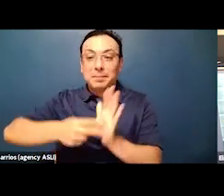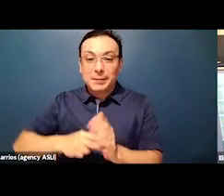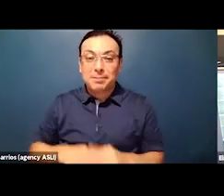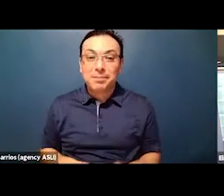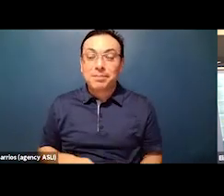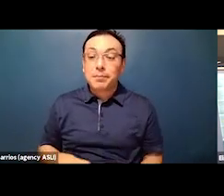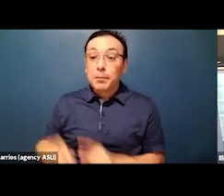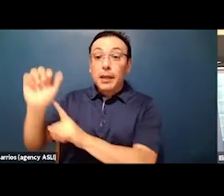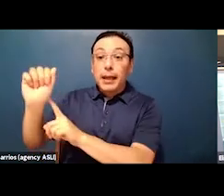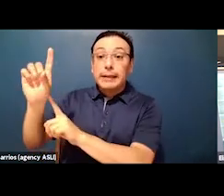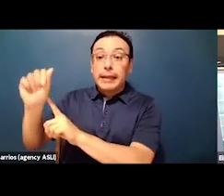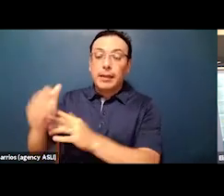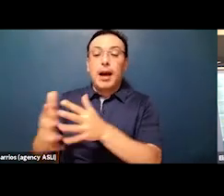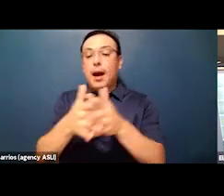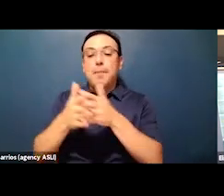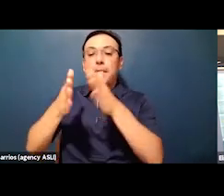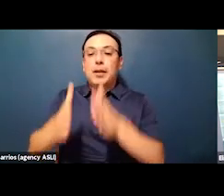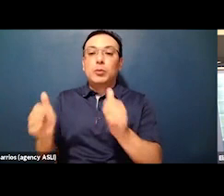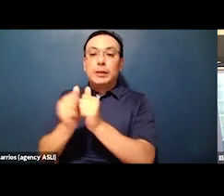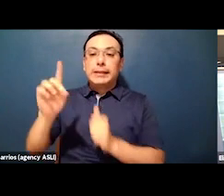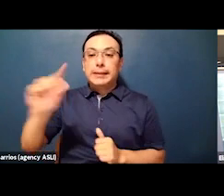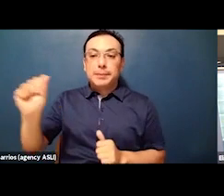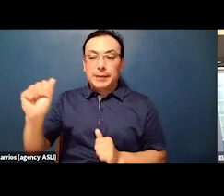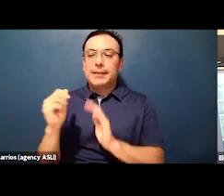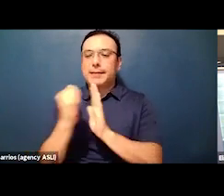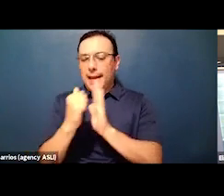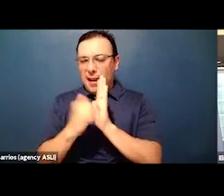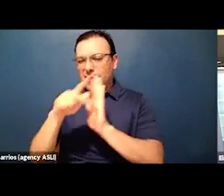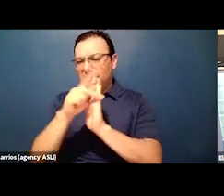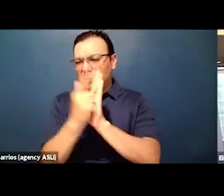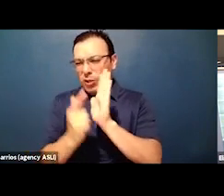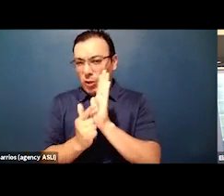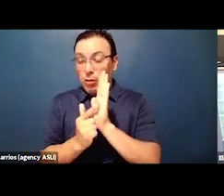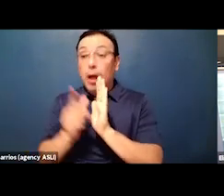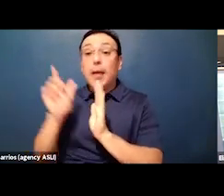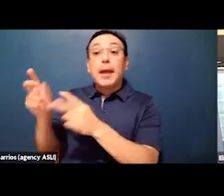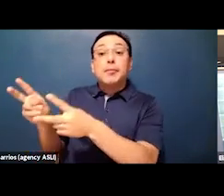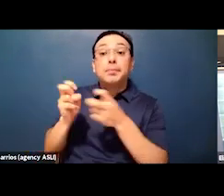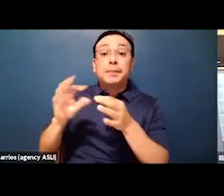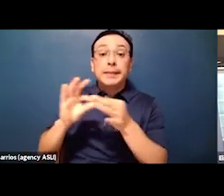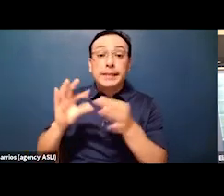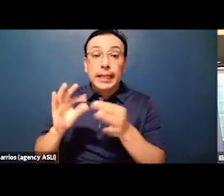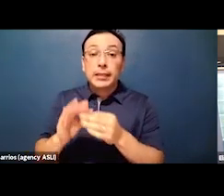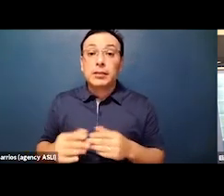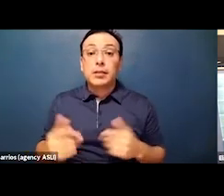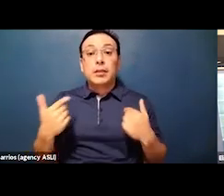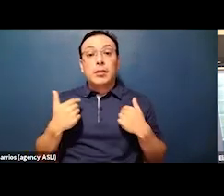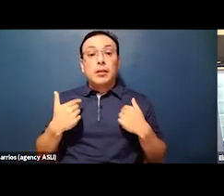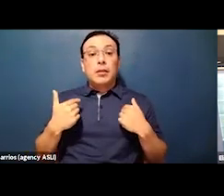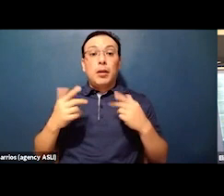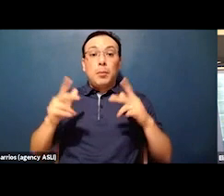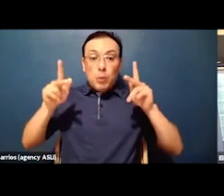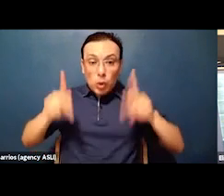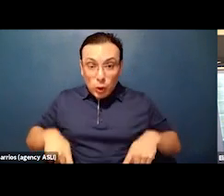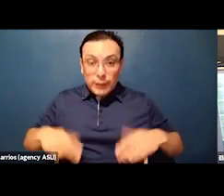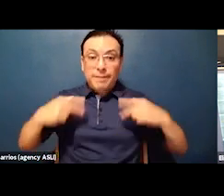defines a person with a disability as a person who has a physical or mental impairment that substantially, note that